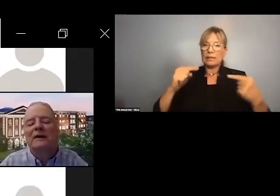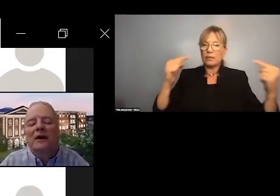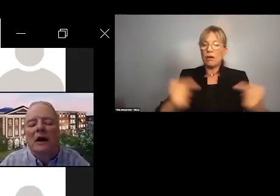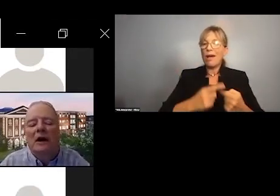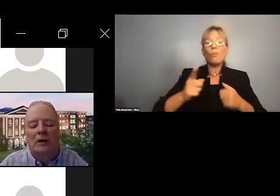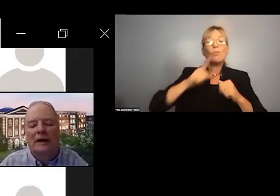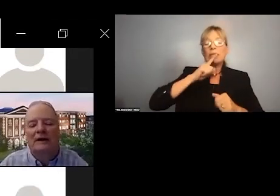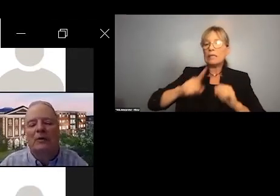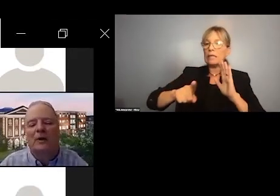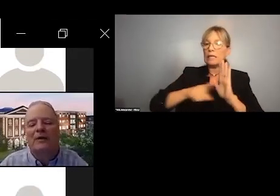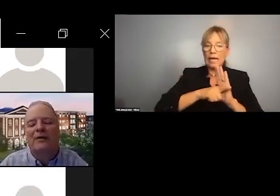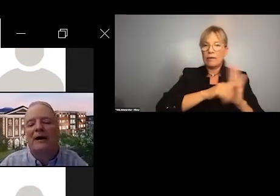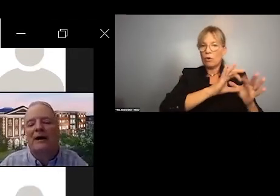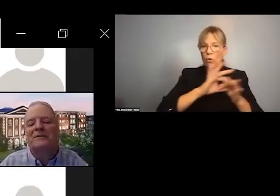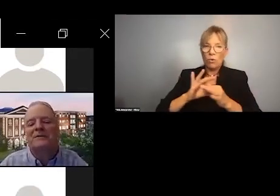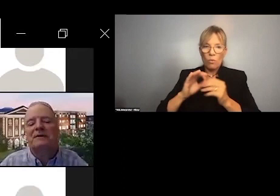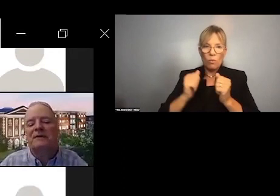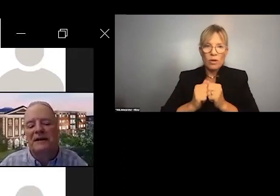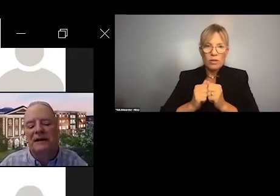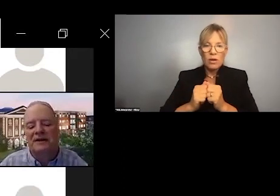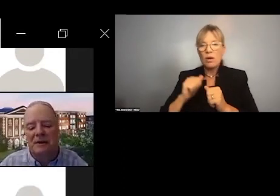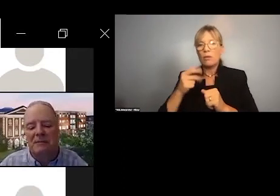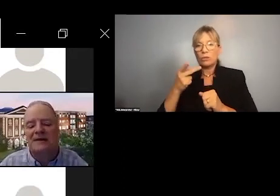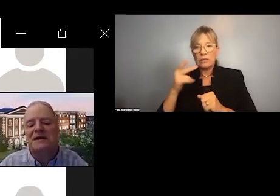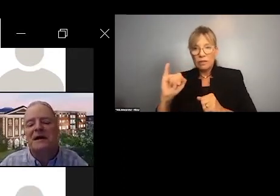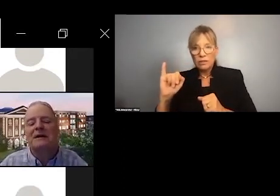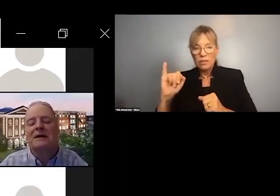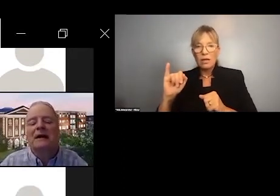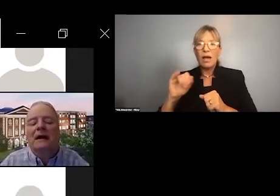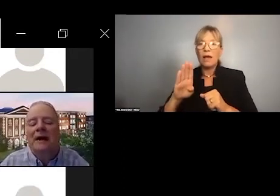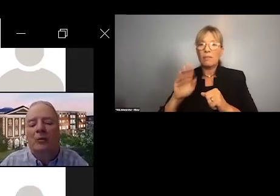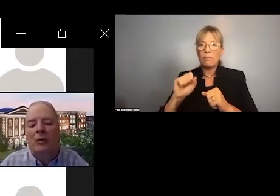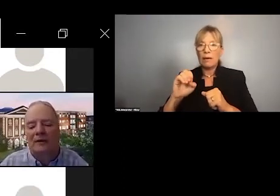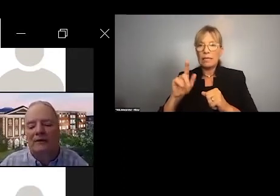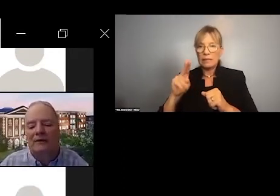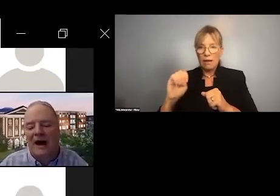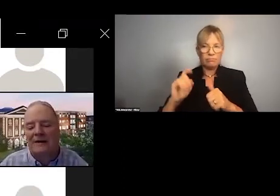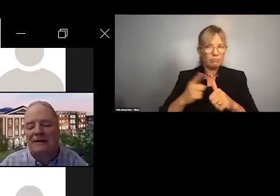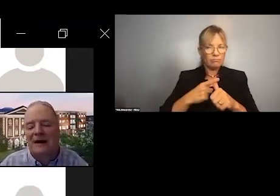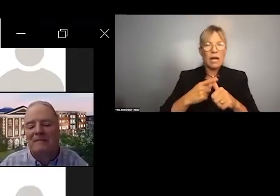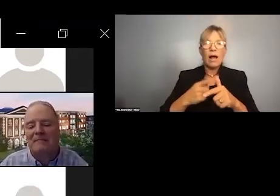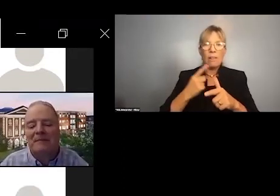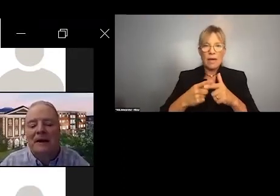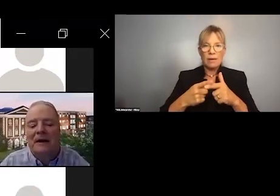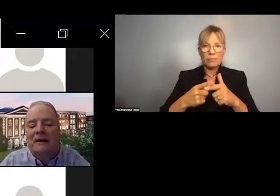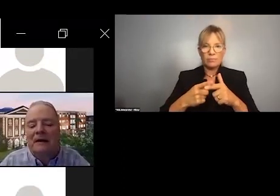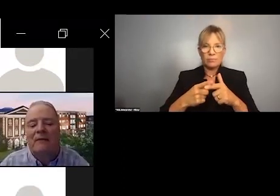negatively correlated with perceived isolation at baseline. It was